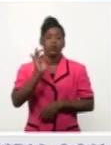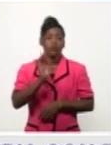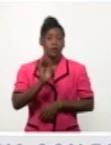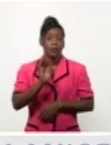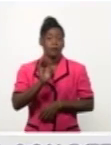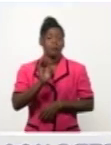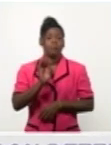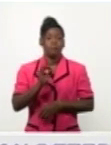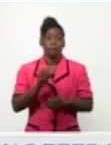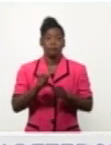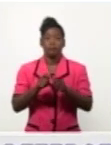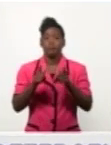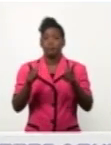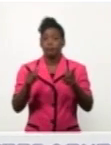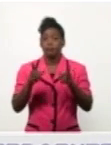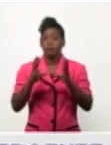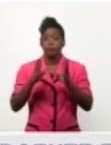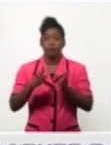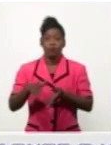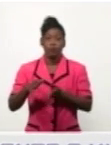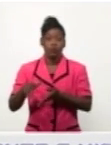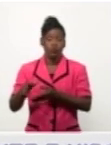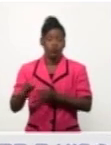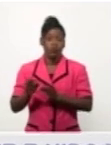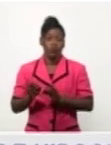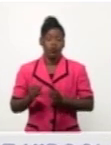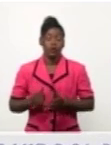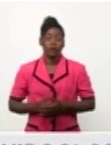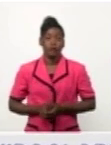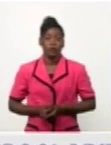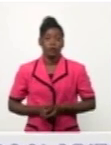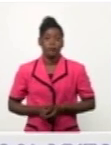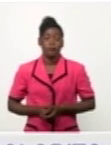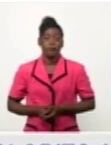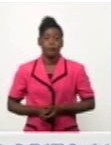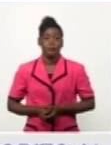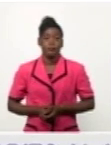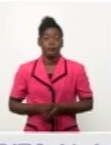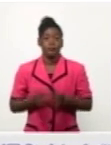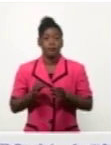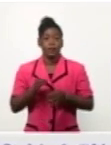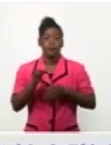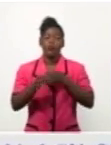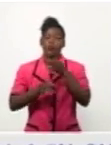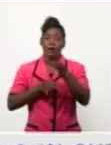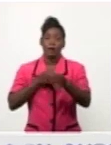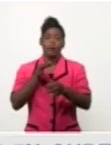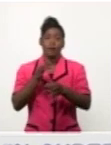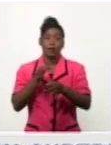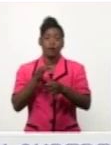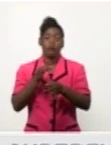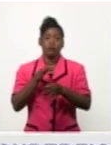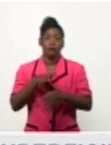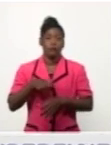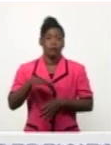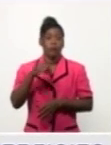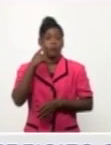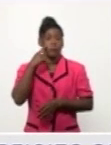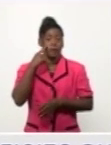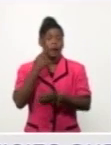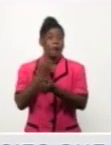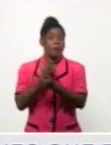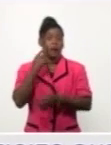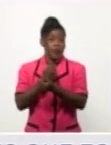203,692 deaths, a lethality of 5.29%. To illustrate the risks this